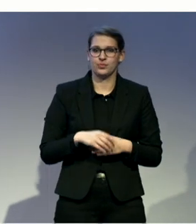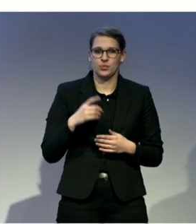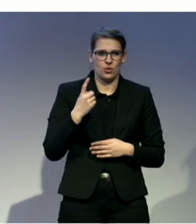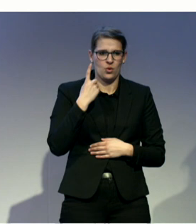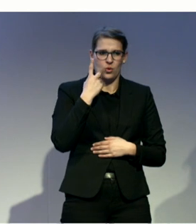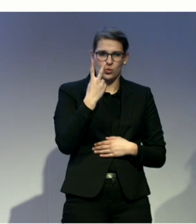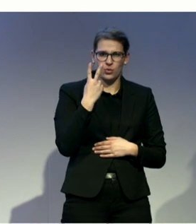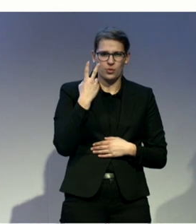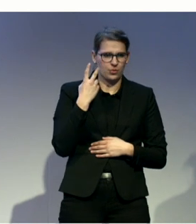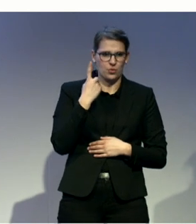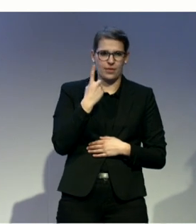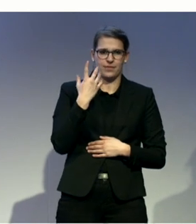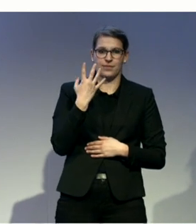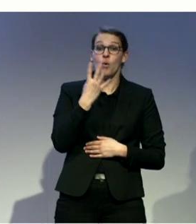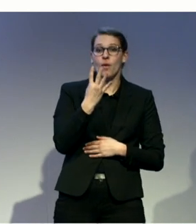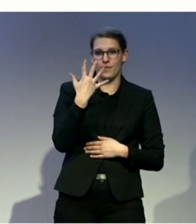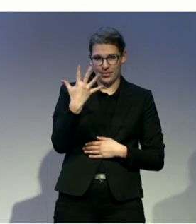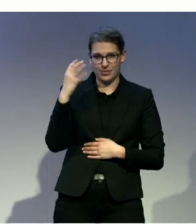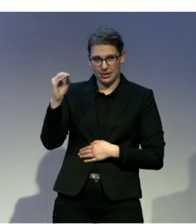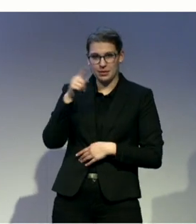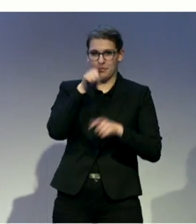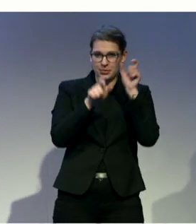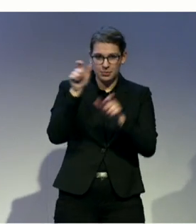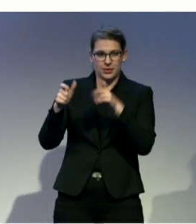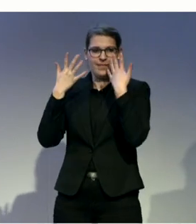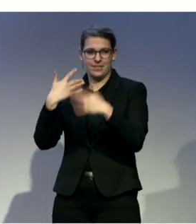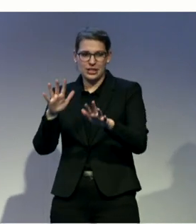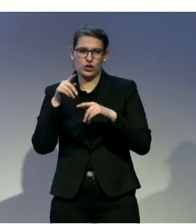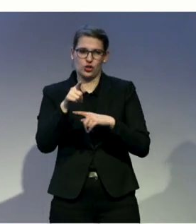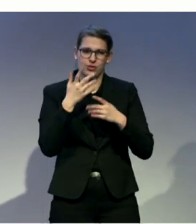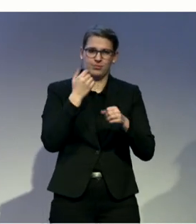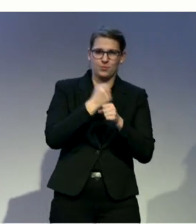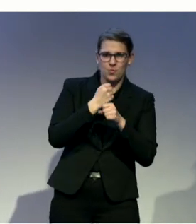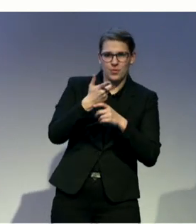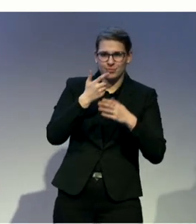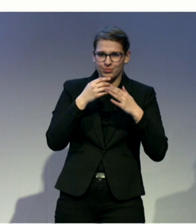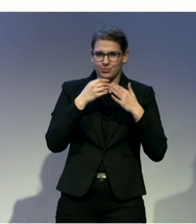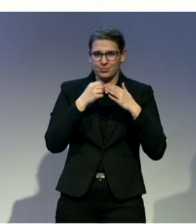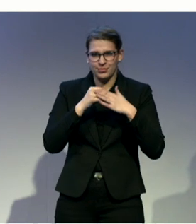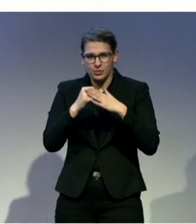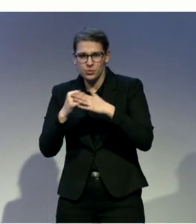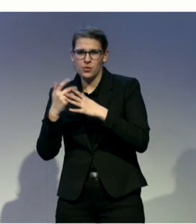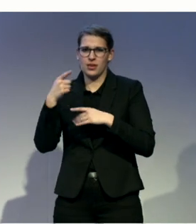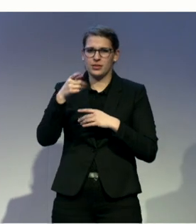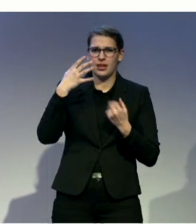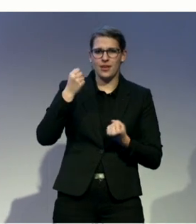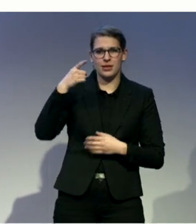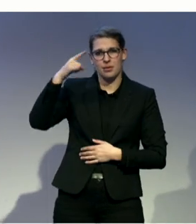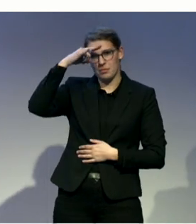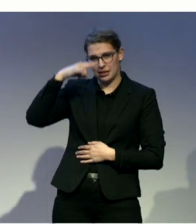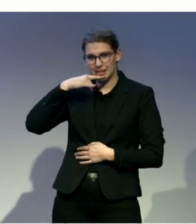plus 2-3 people from Uzbekistan, but 15 or 20 people in Kyrgyzstan, it's our neighbor